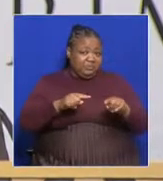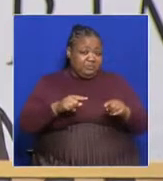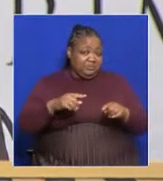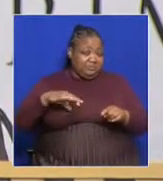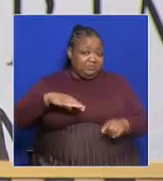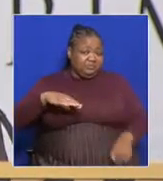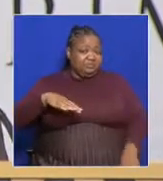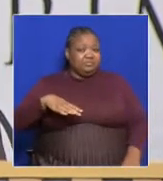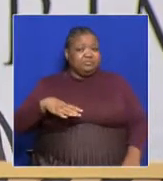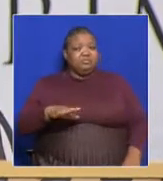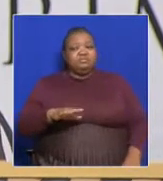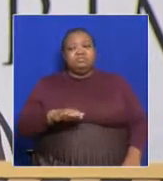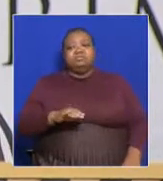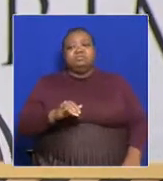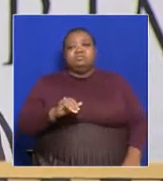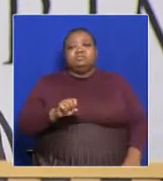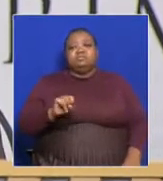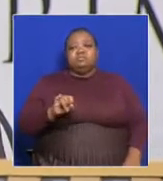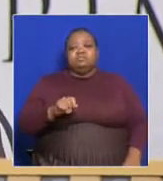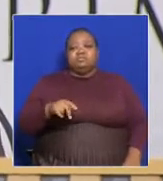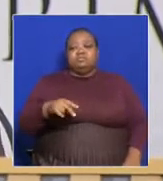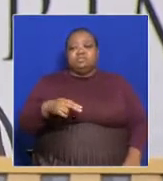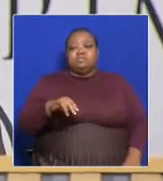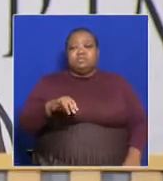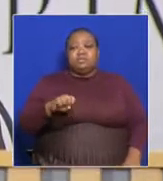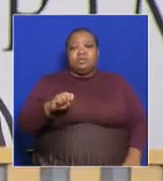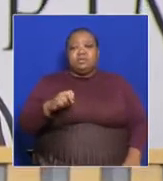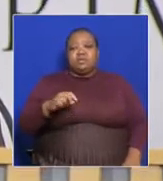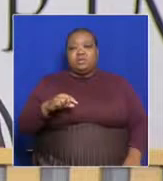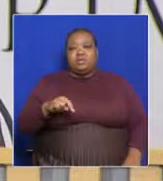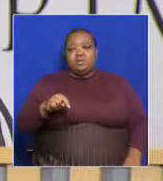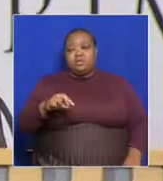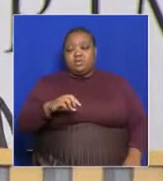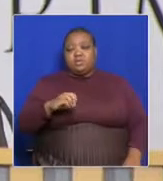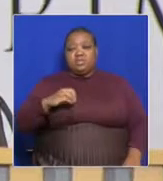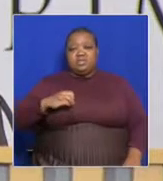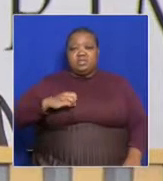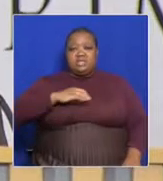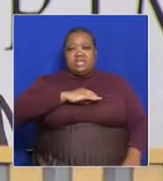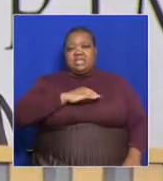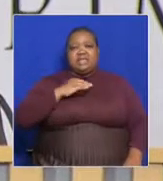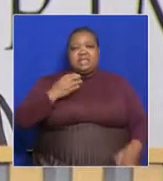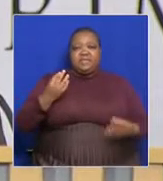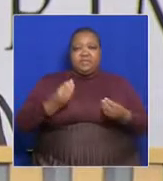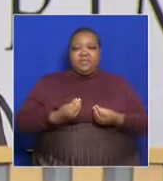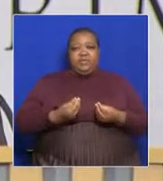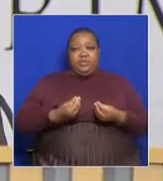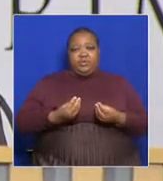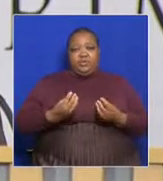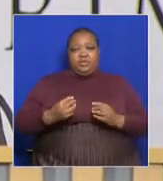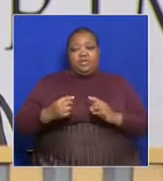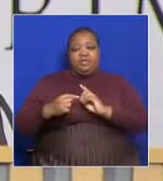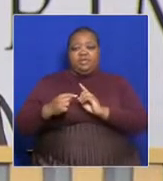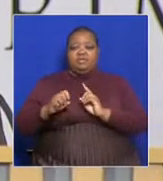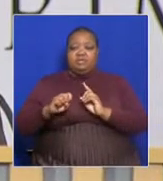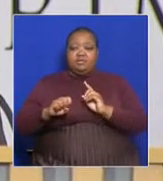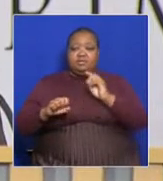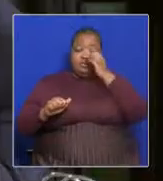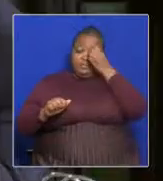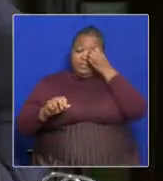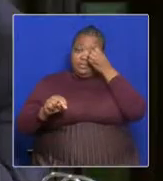got less manpower. You see, even in Warrant Officer Sanders' statement, he states that Perumal told him we don't have enough manpower.